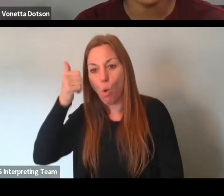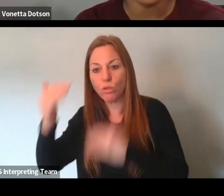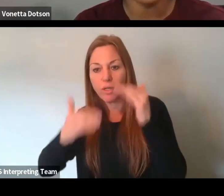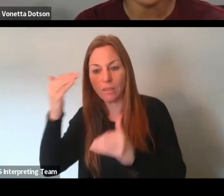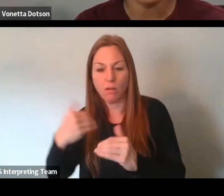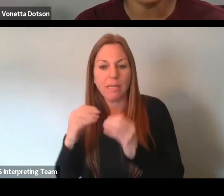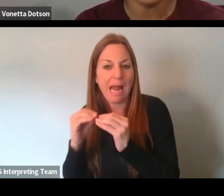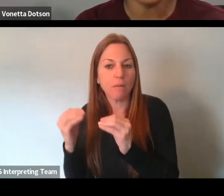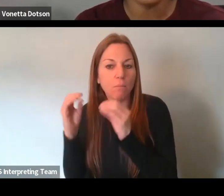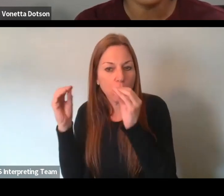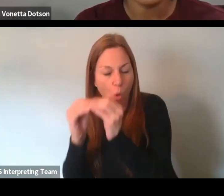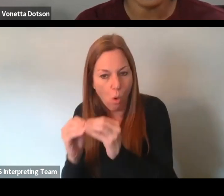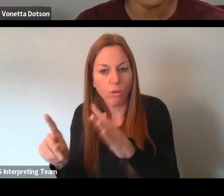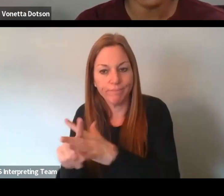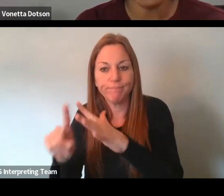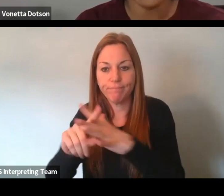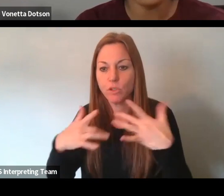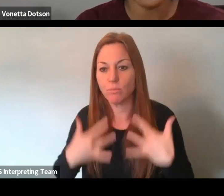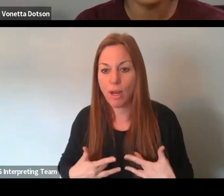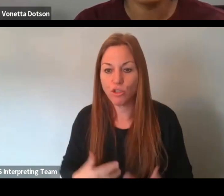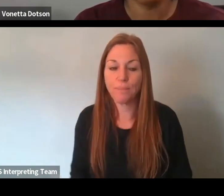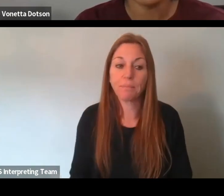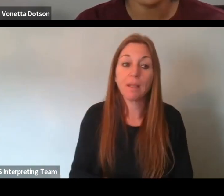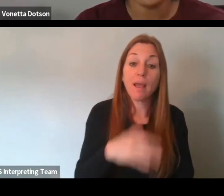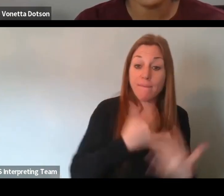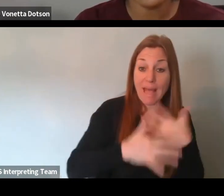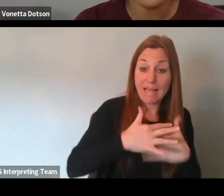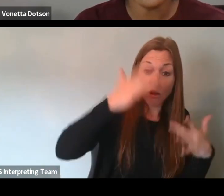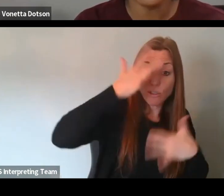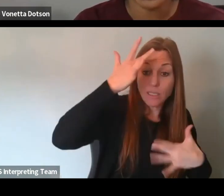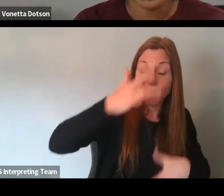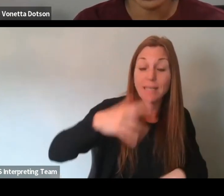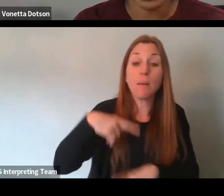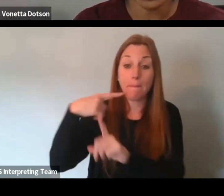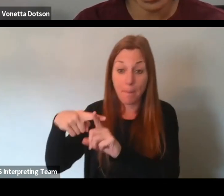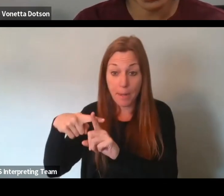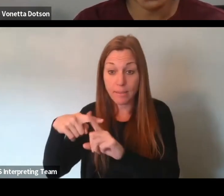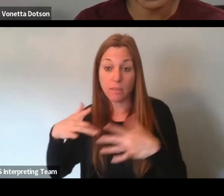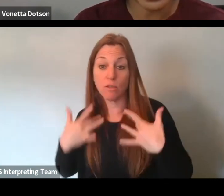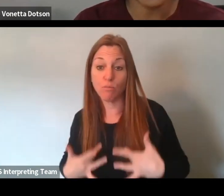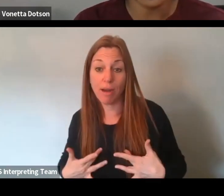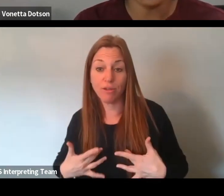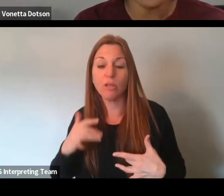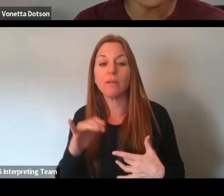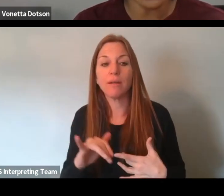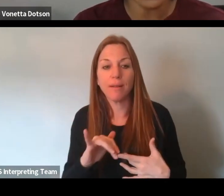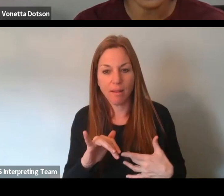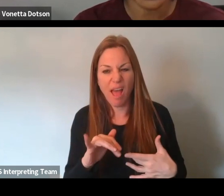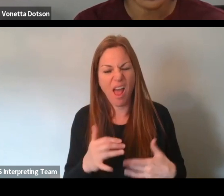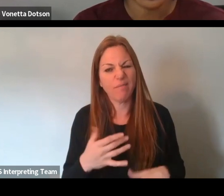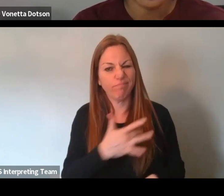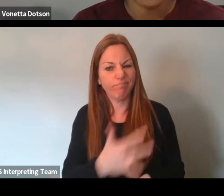vascular disease plus depression was associated with cognitive problems, functional disability, and